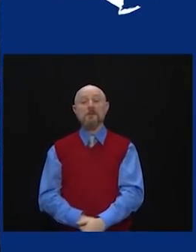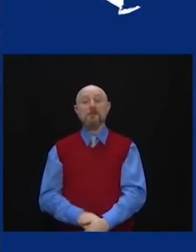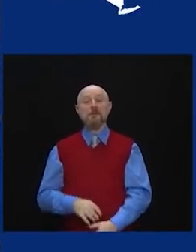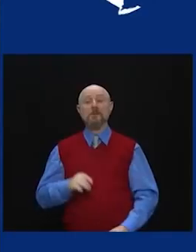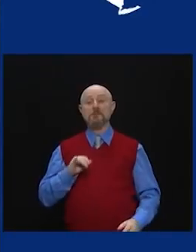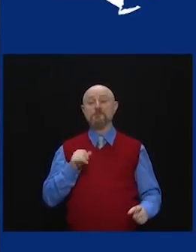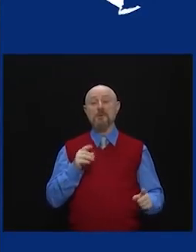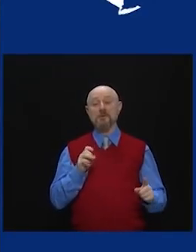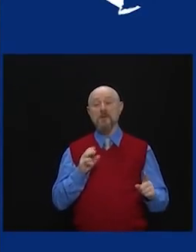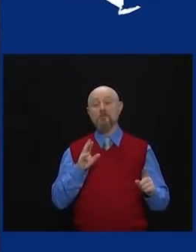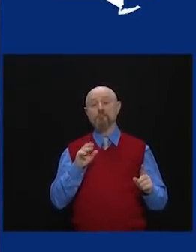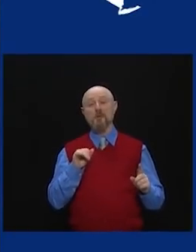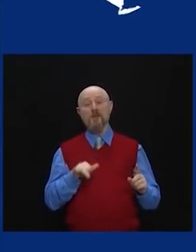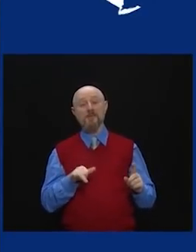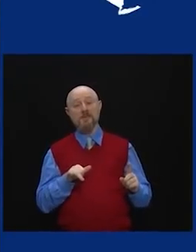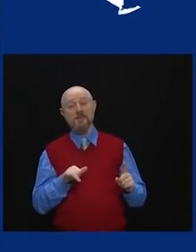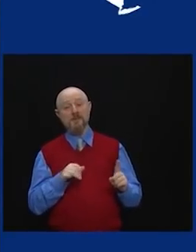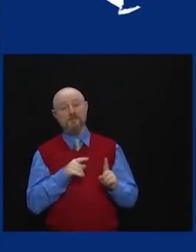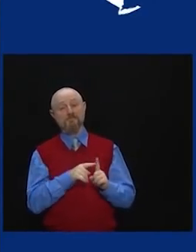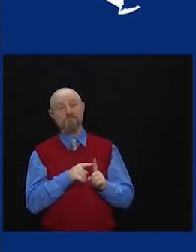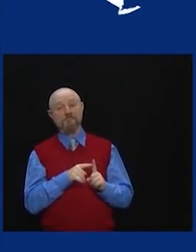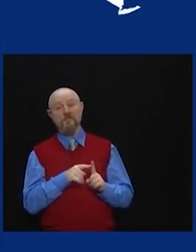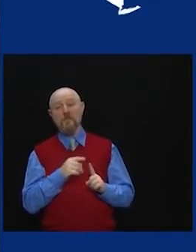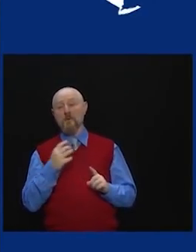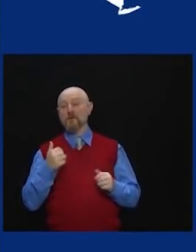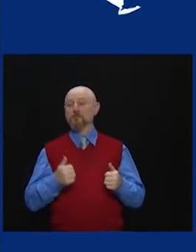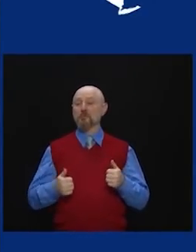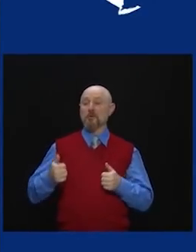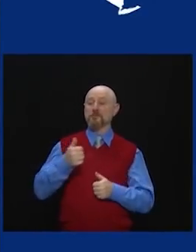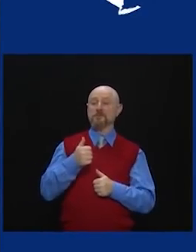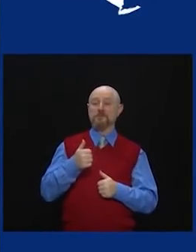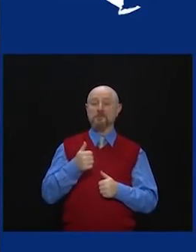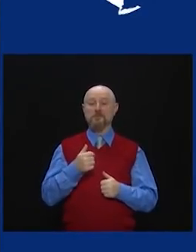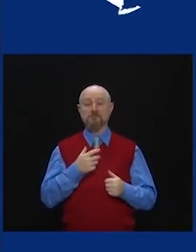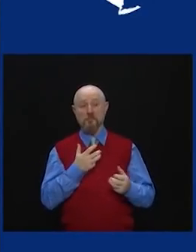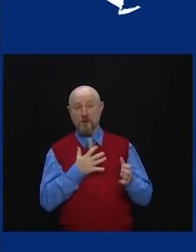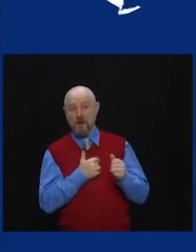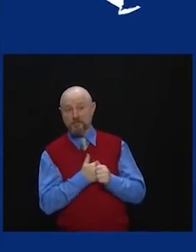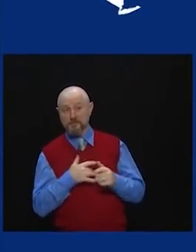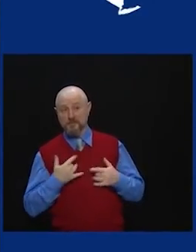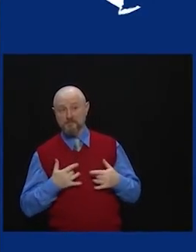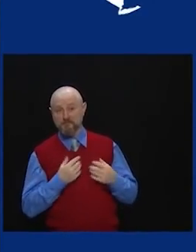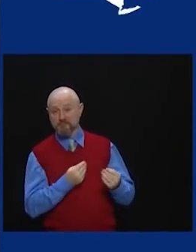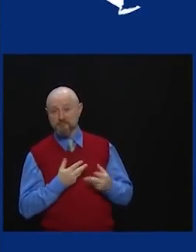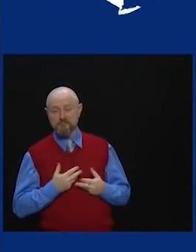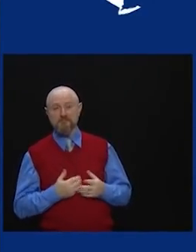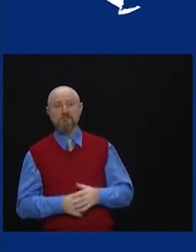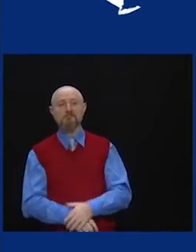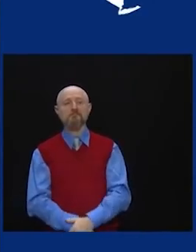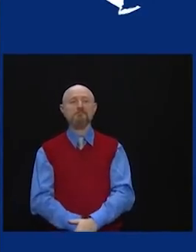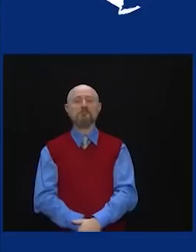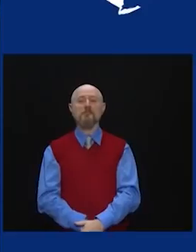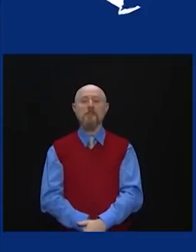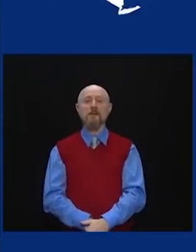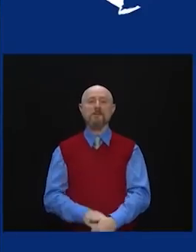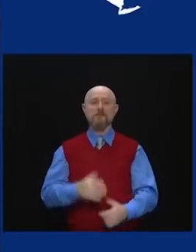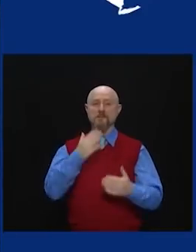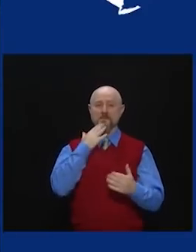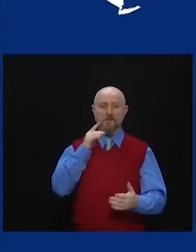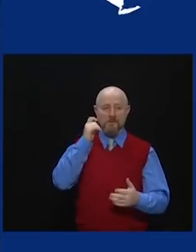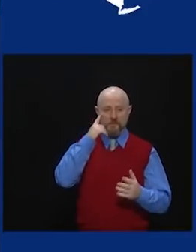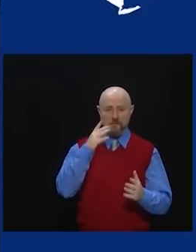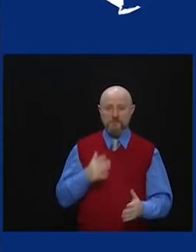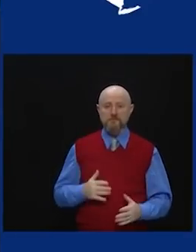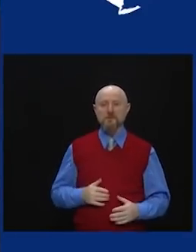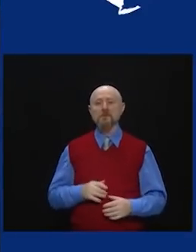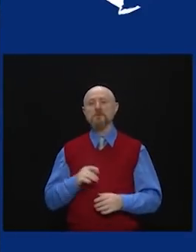Bray. Thank you, Governor. Just reiterating our thanks to FEMA and our federal partners.